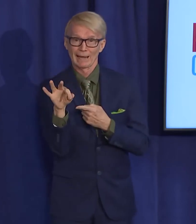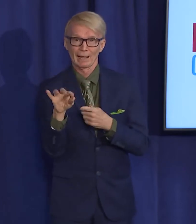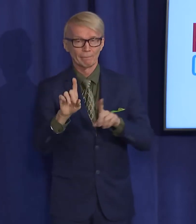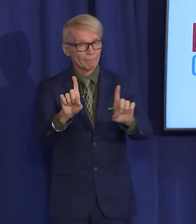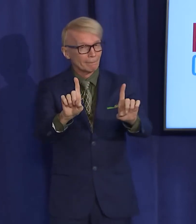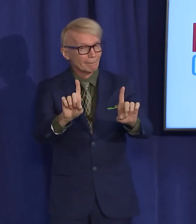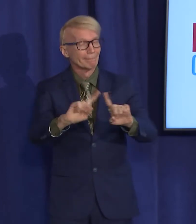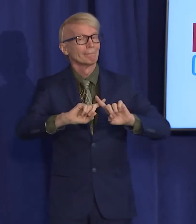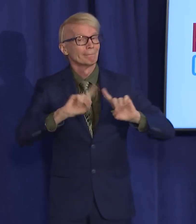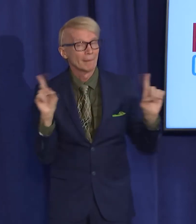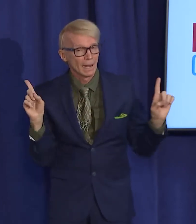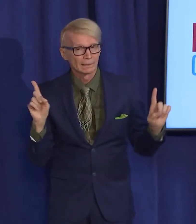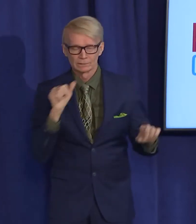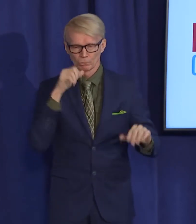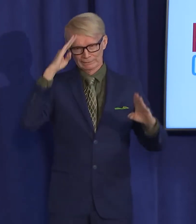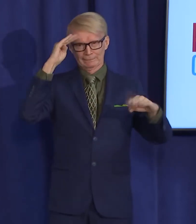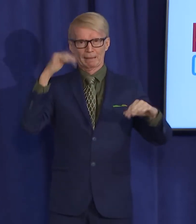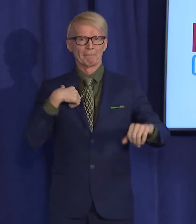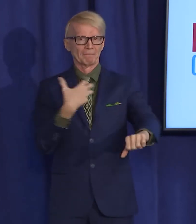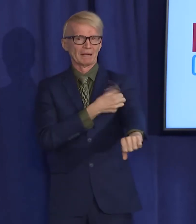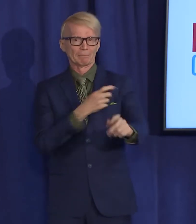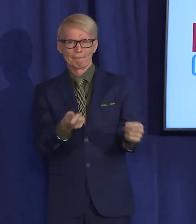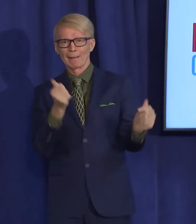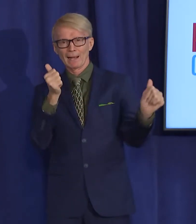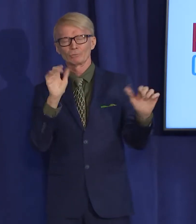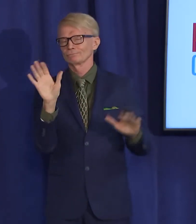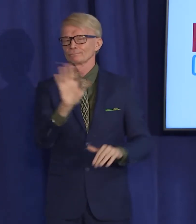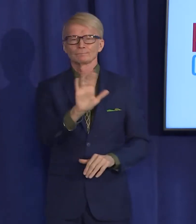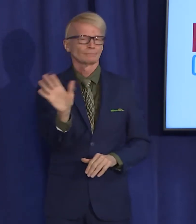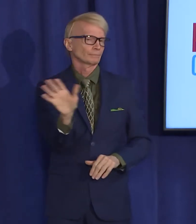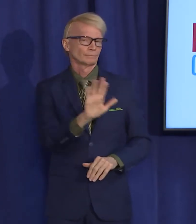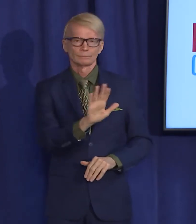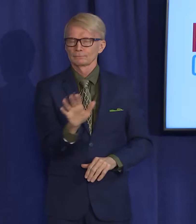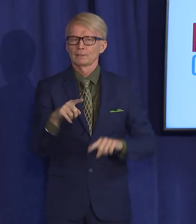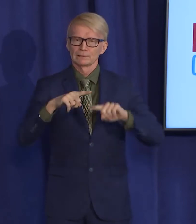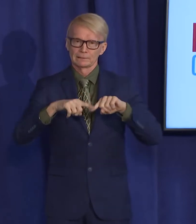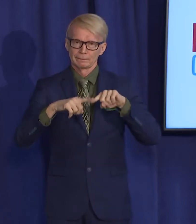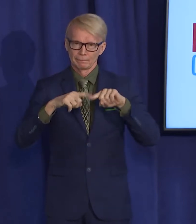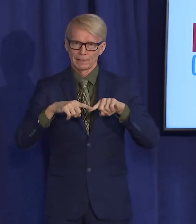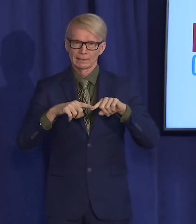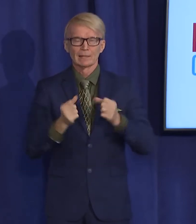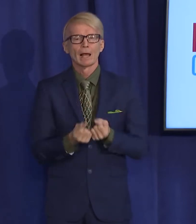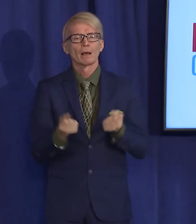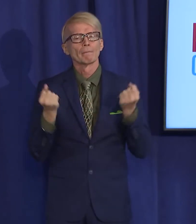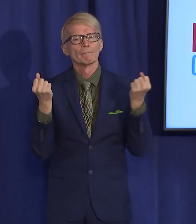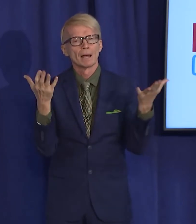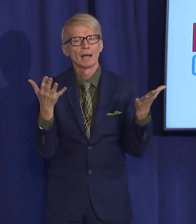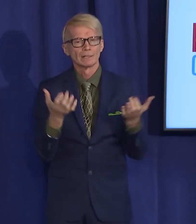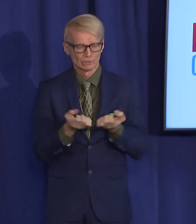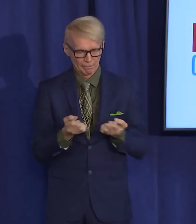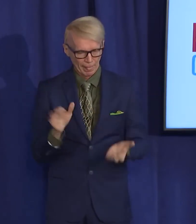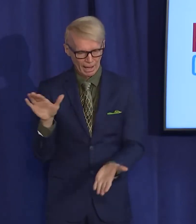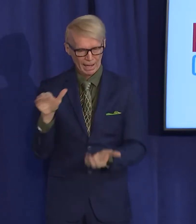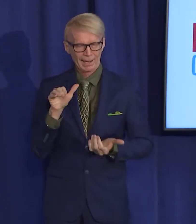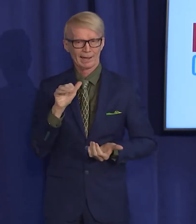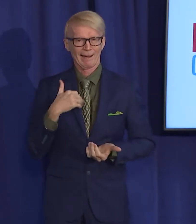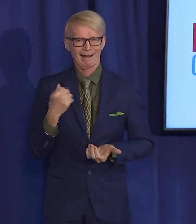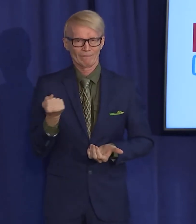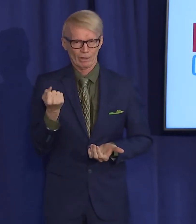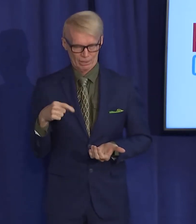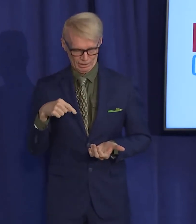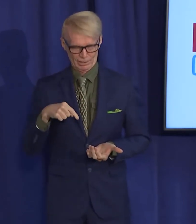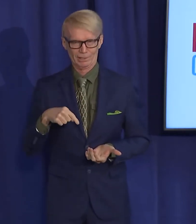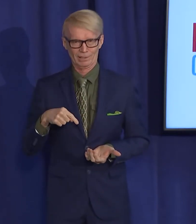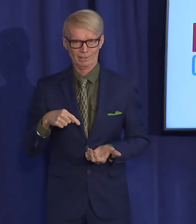doesn't mean you're going to be able to be vaccinated right away. It's all going to depend on vaccine supply. We do not have a